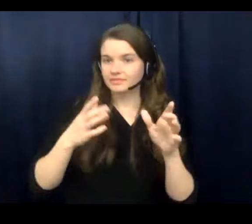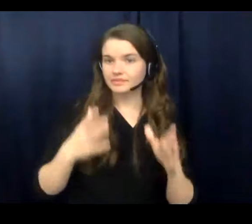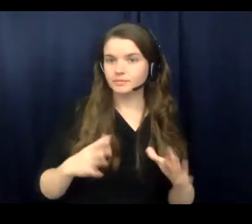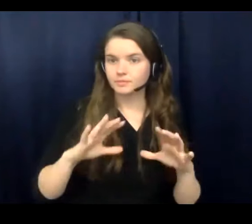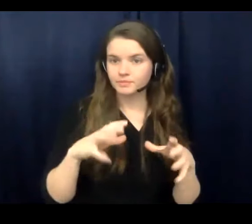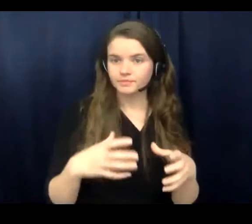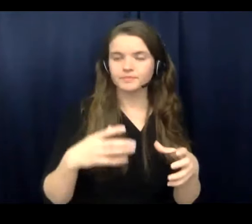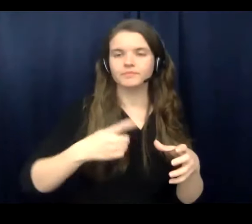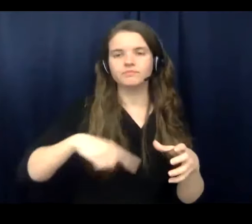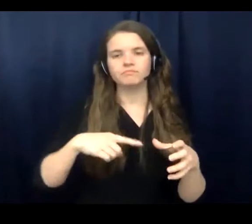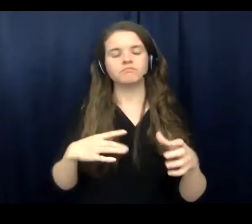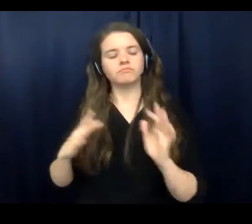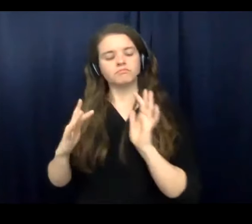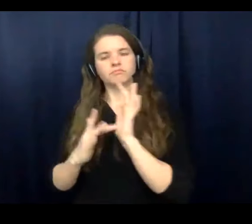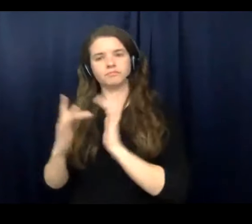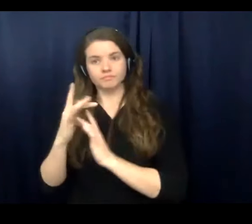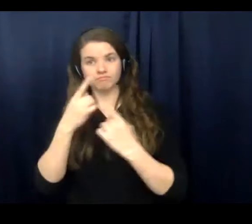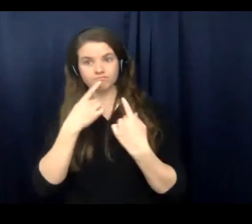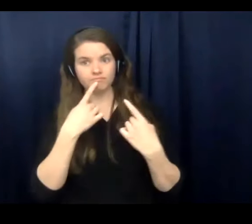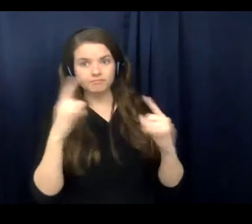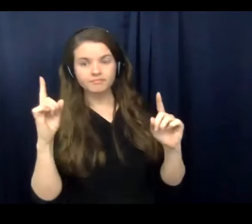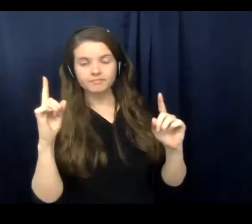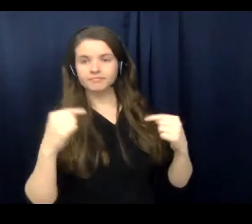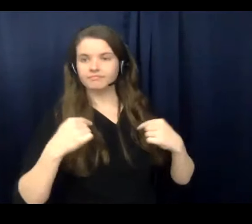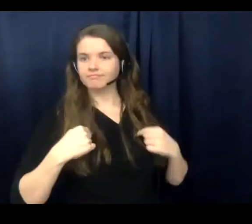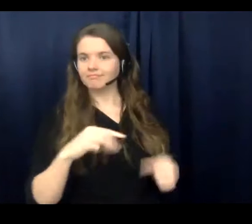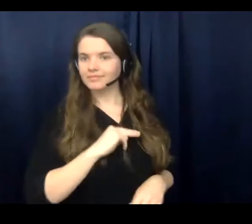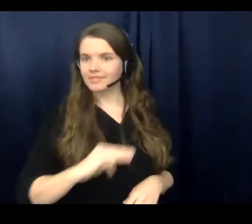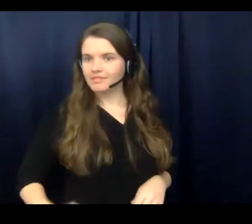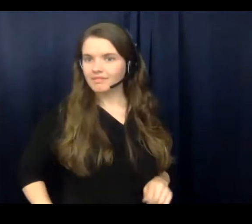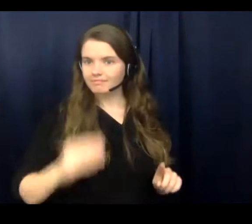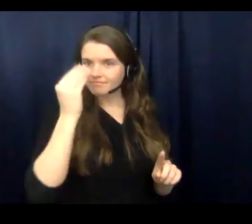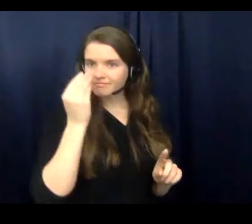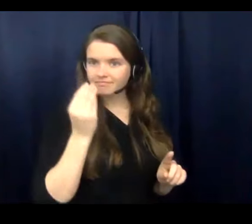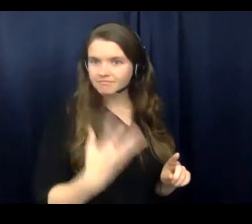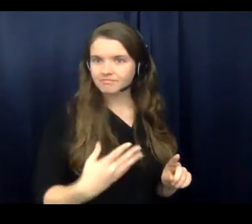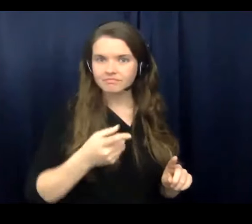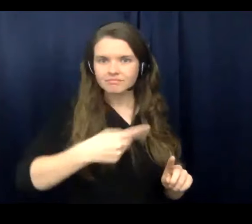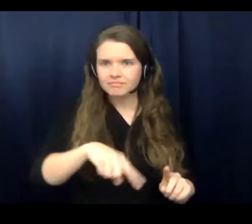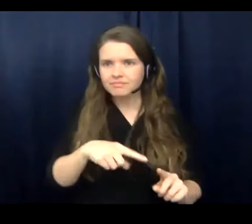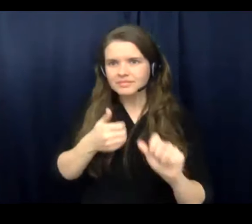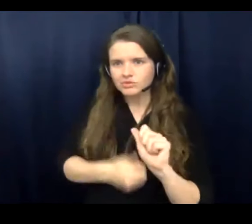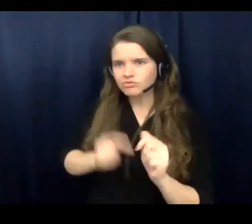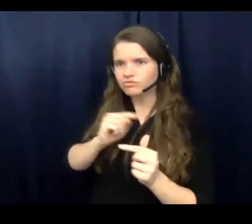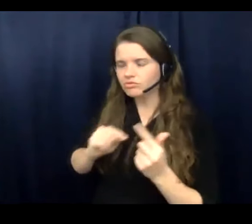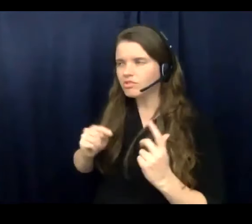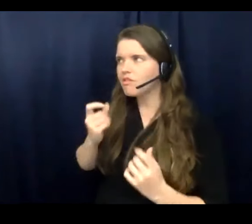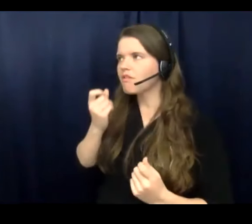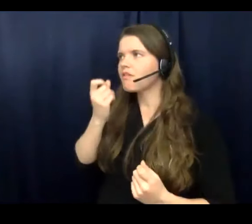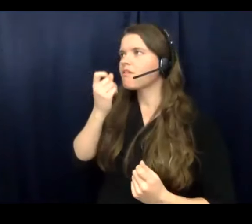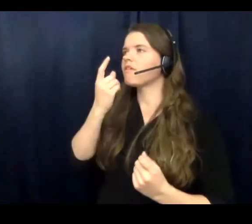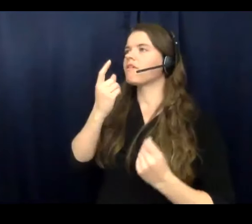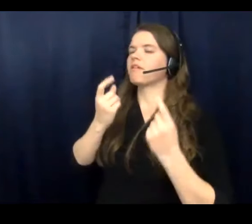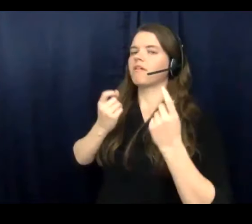Jesus announced that he was the Messiah to them, and they began one by one to catch on to that revelation,